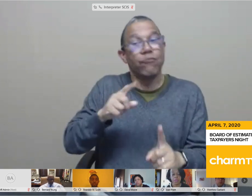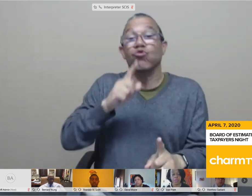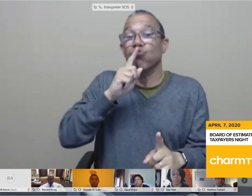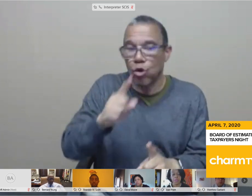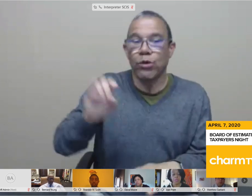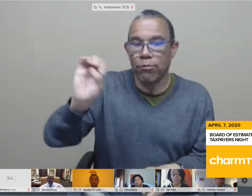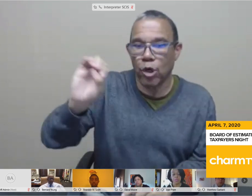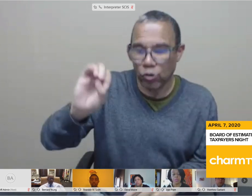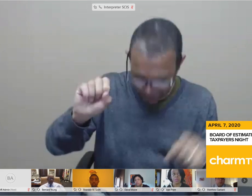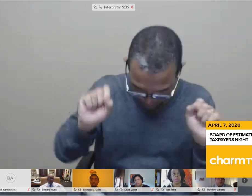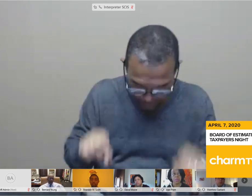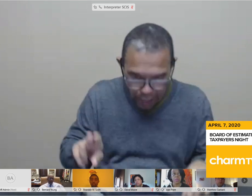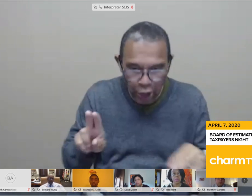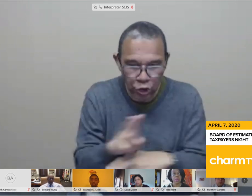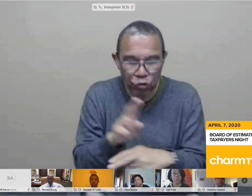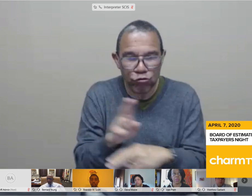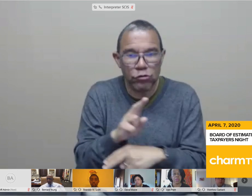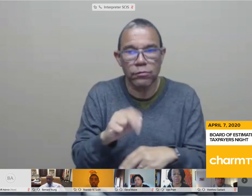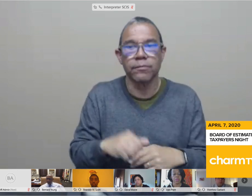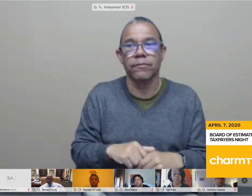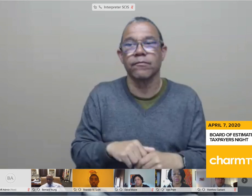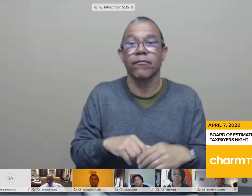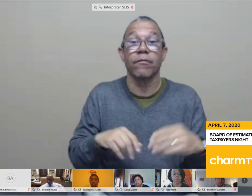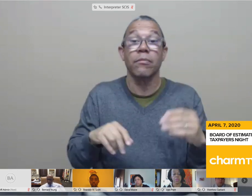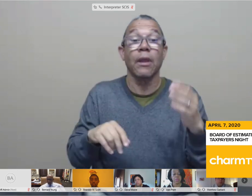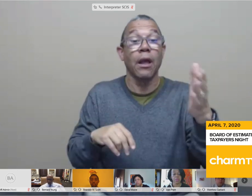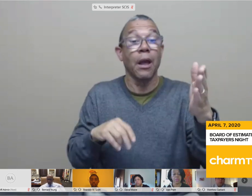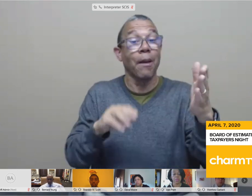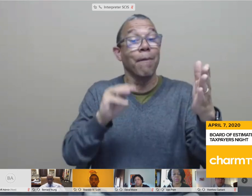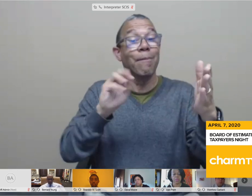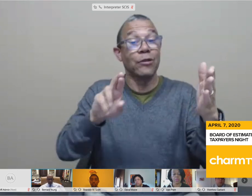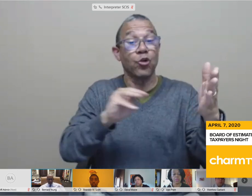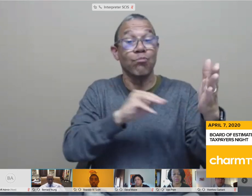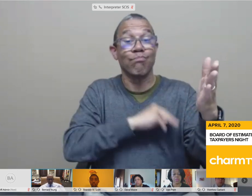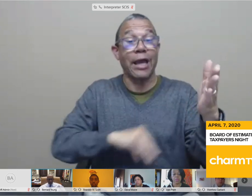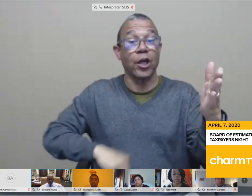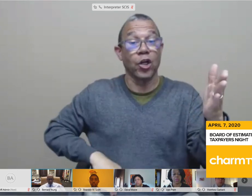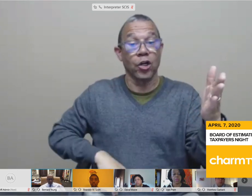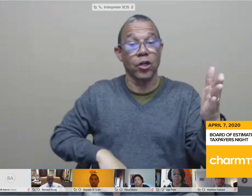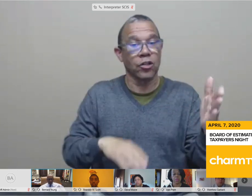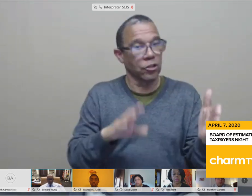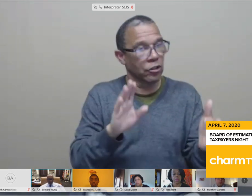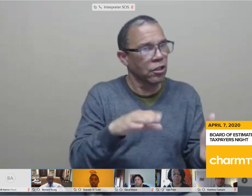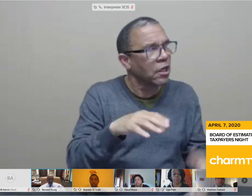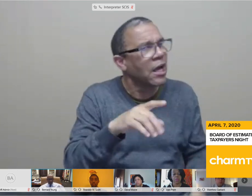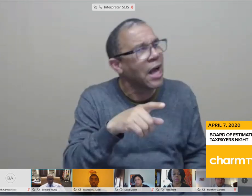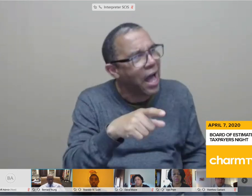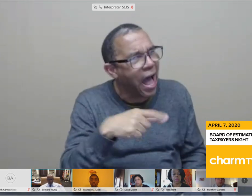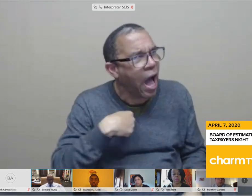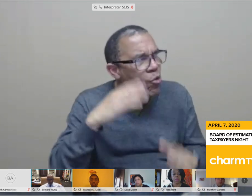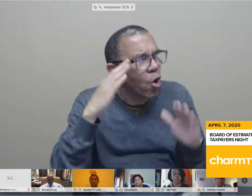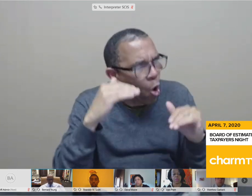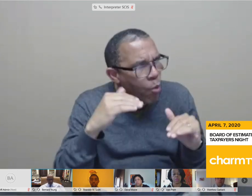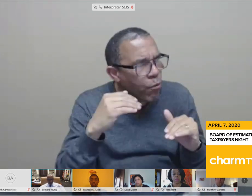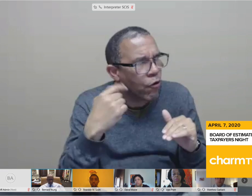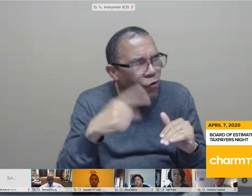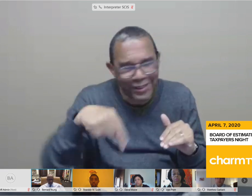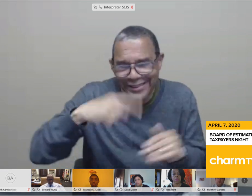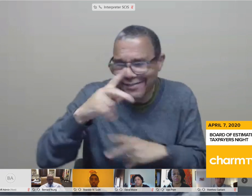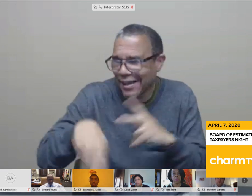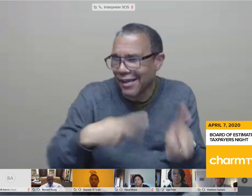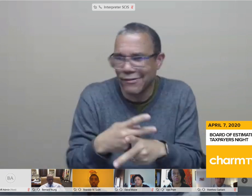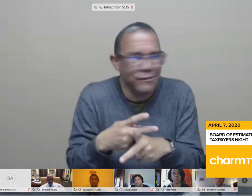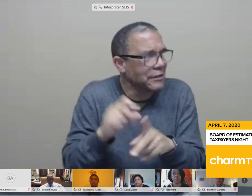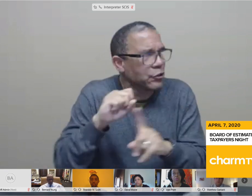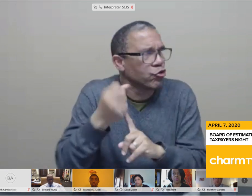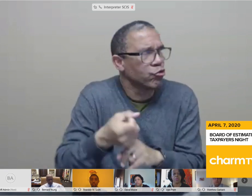question. I would hope that in a pandemic like this, that the rating agency, because this is a crisis